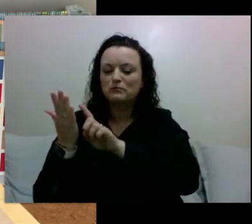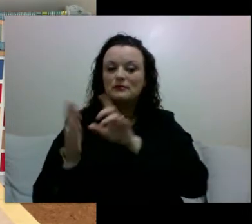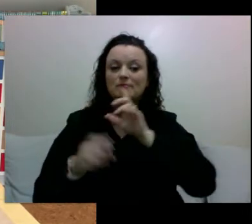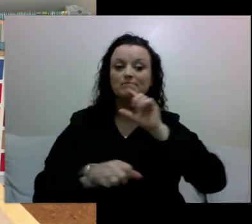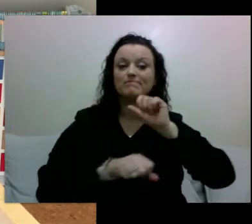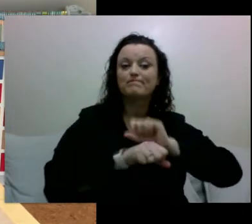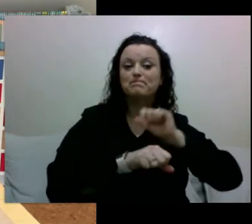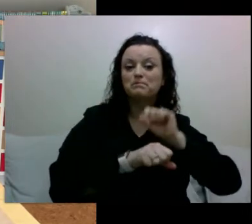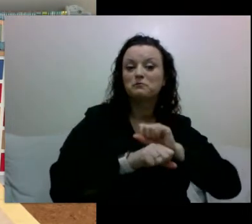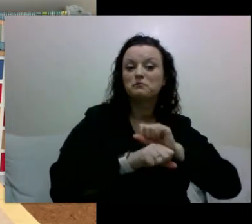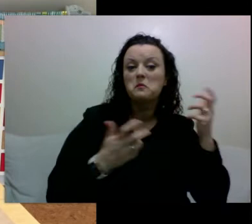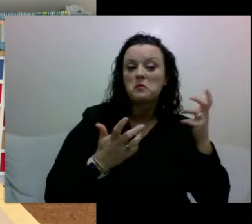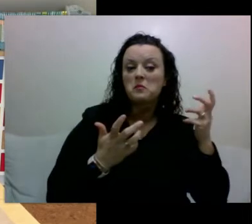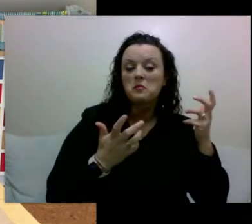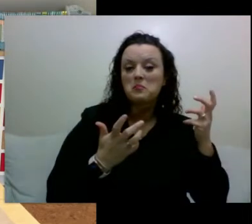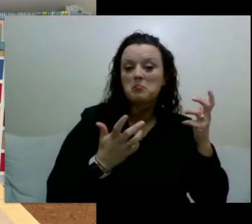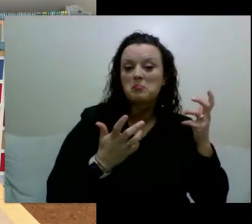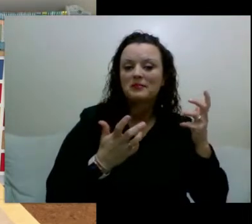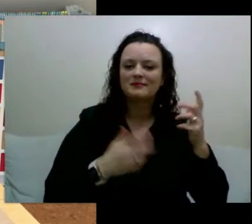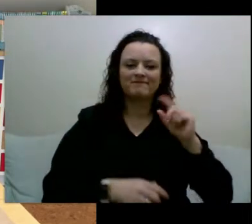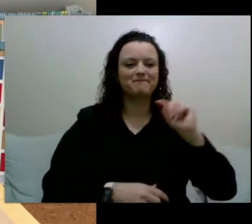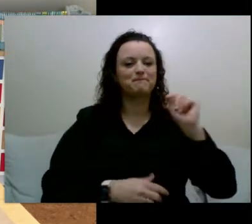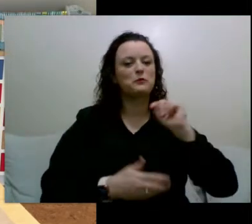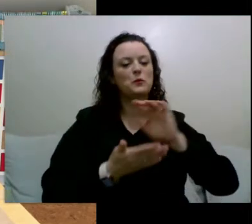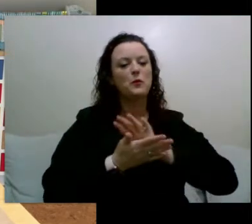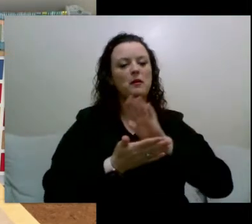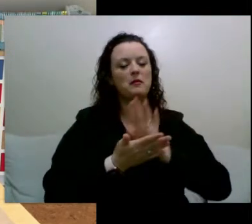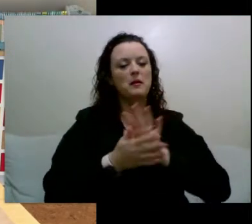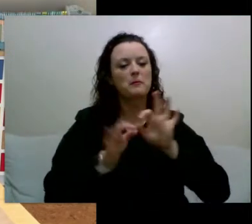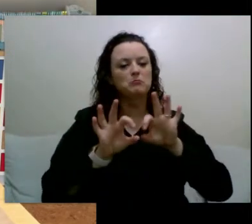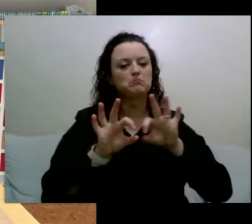actually toilet paper roll.